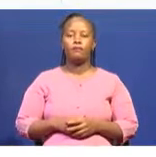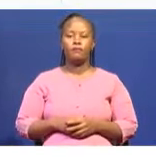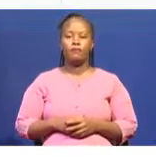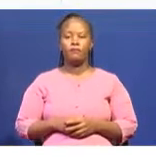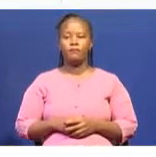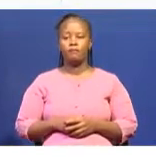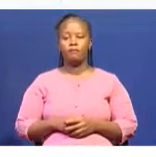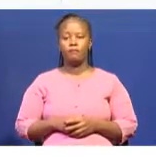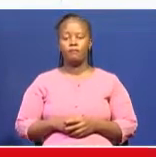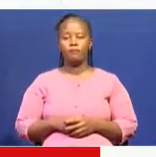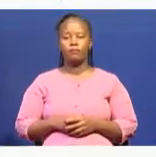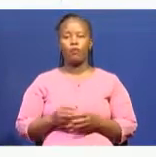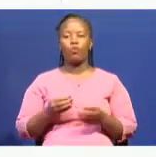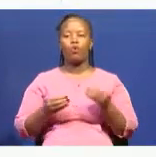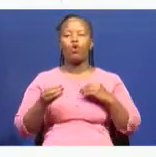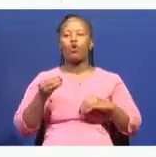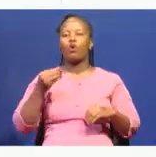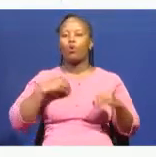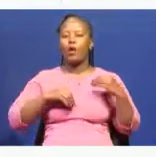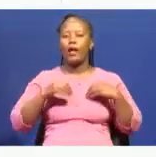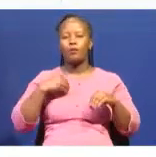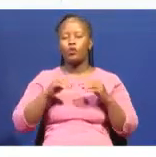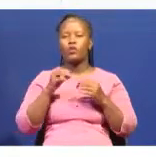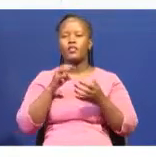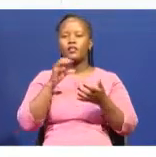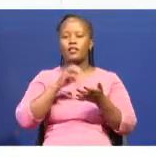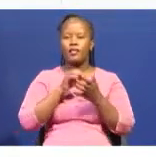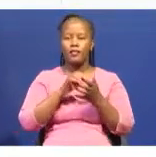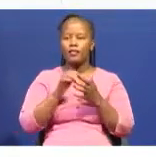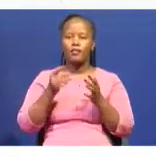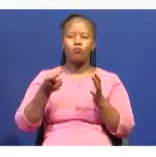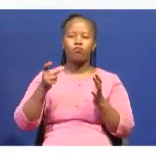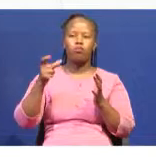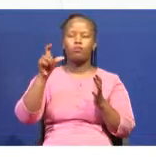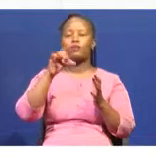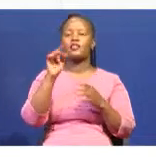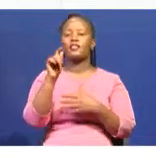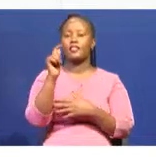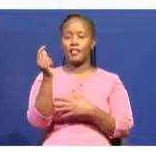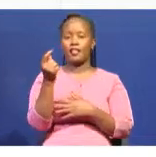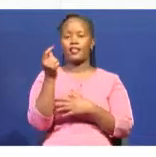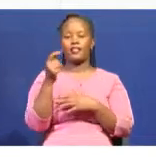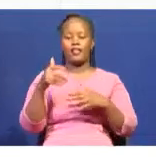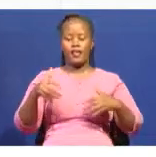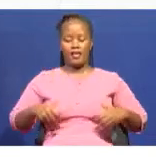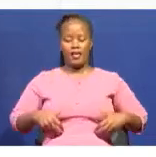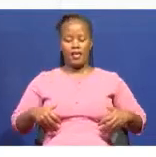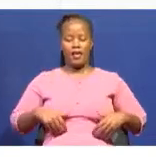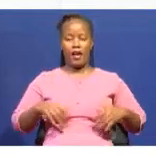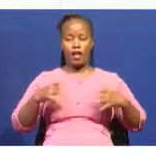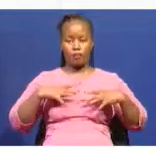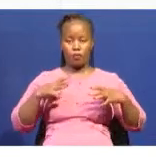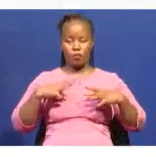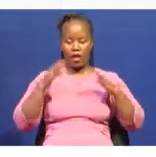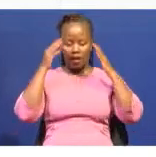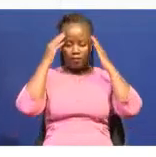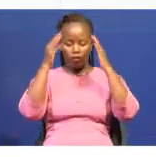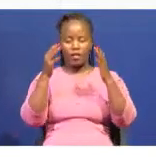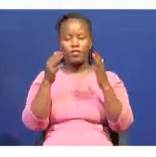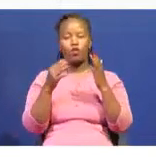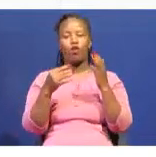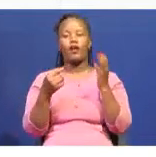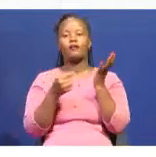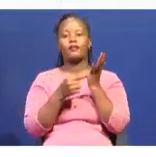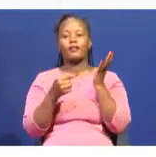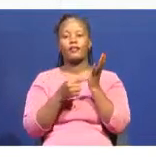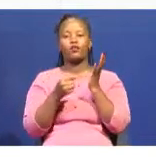Now, with corruption cases on the rise in Kenya, young people are stepping up with innovative solutions to tackle the vice. Two students